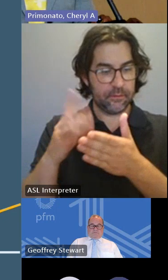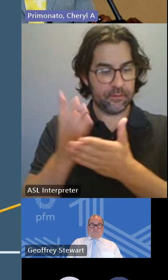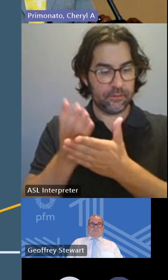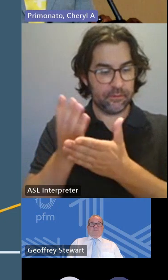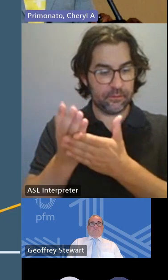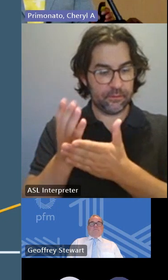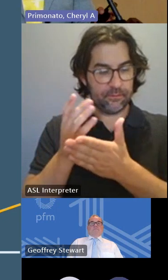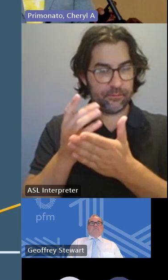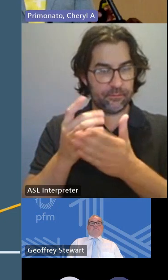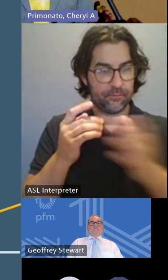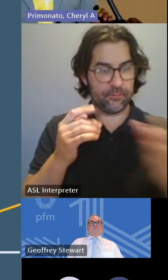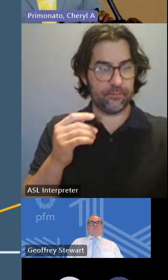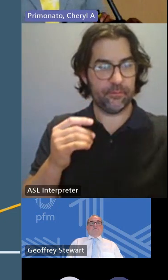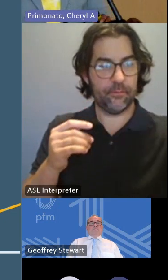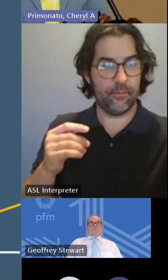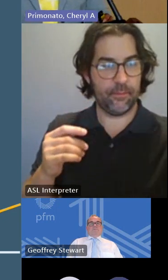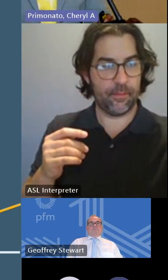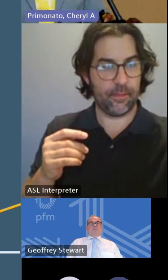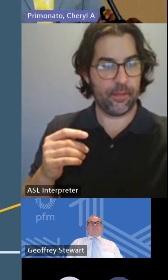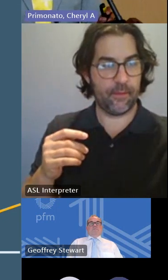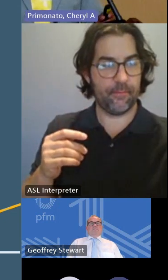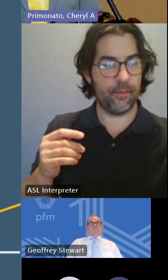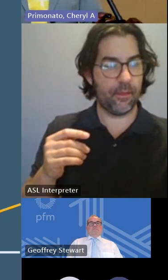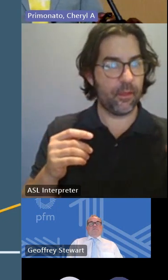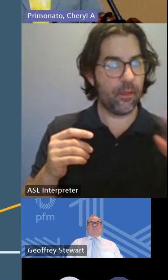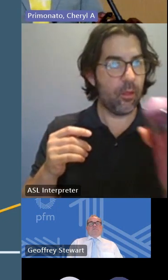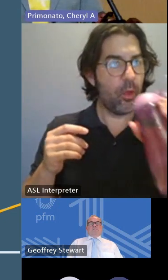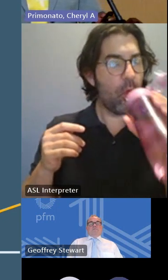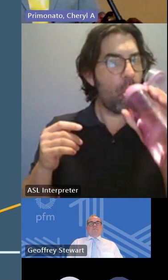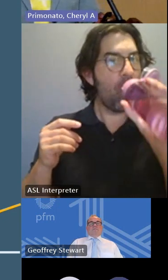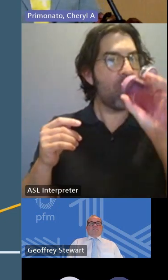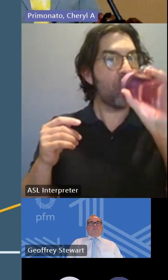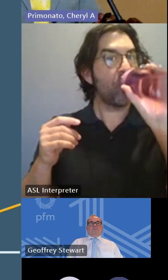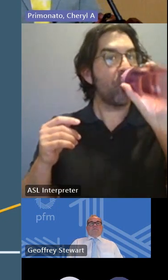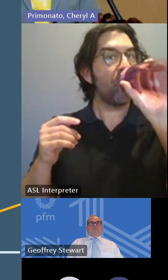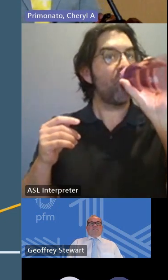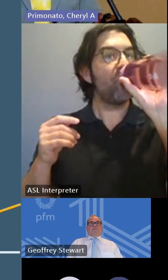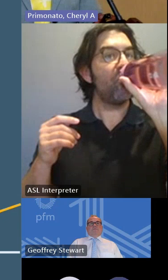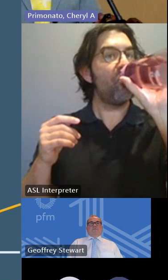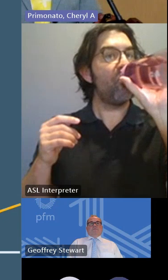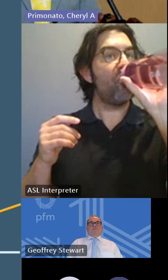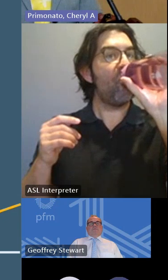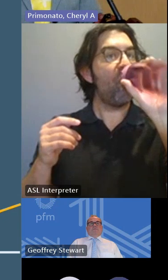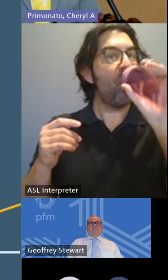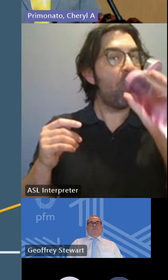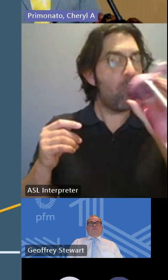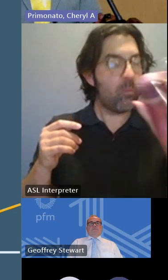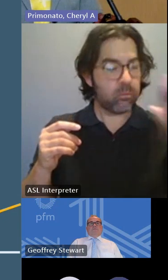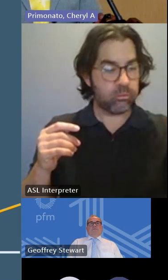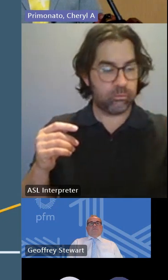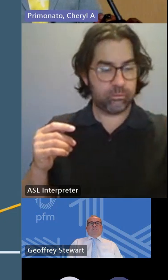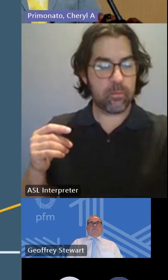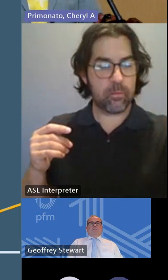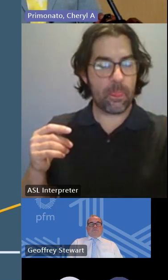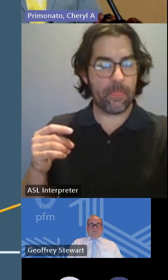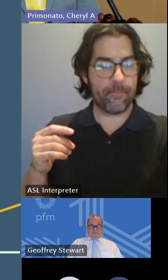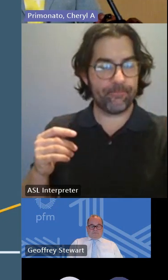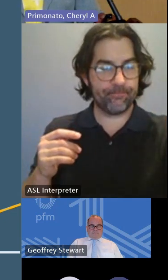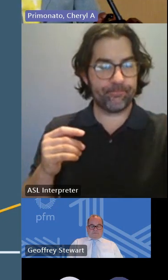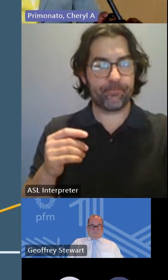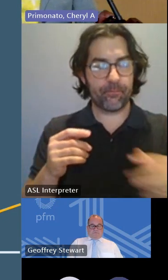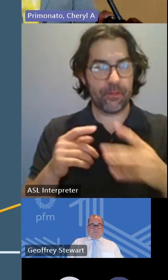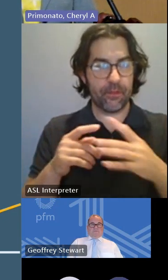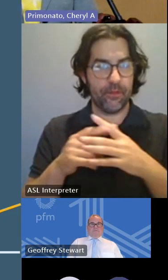financials. So there will be changes with the audit potentially, but also we still have accruals and things like that to make for